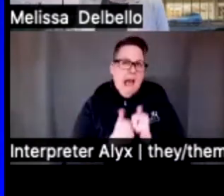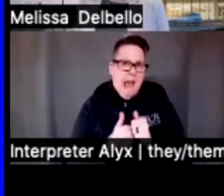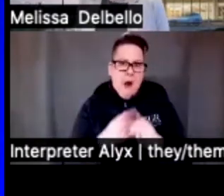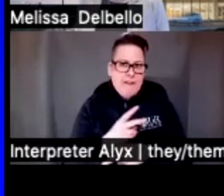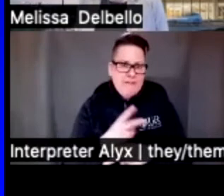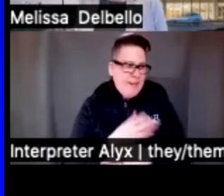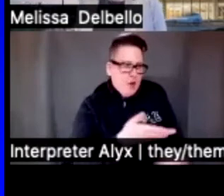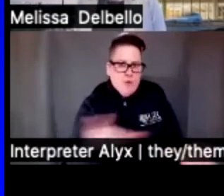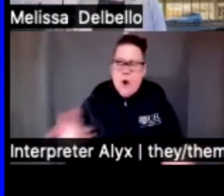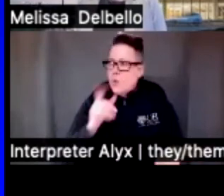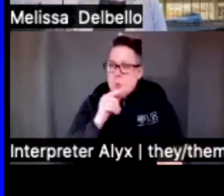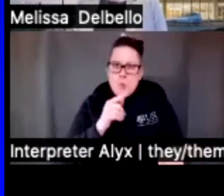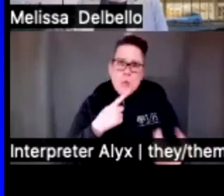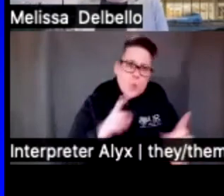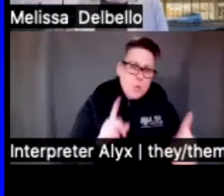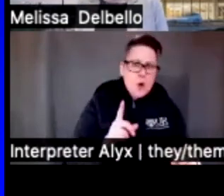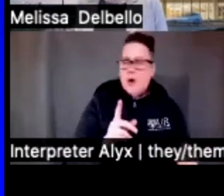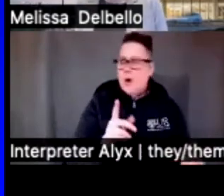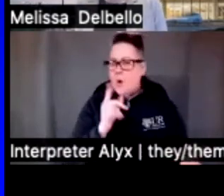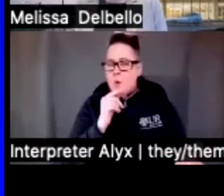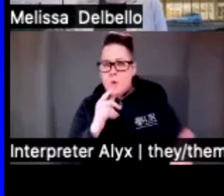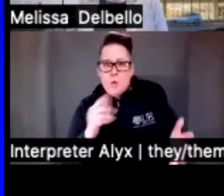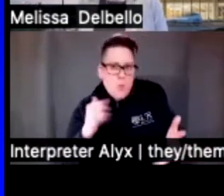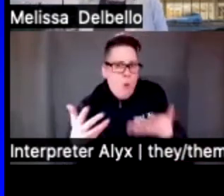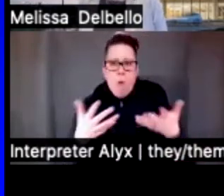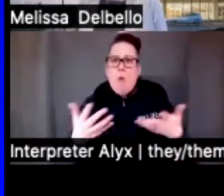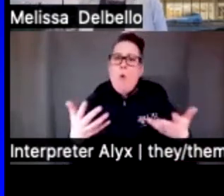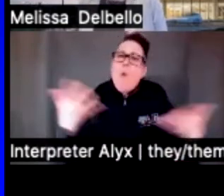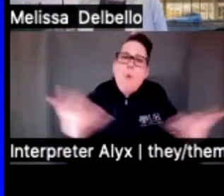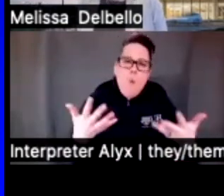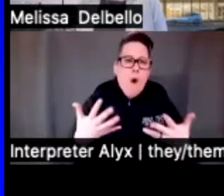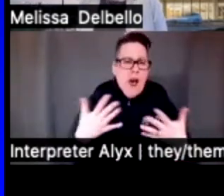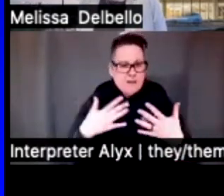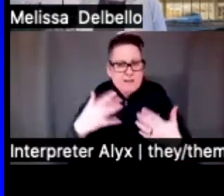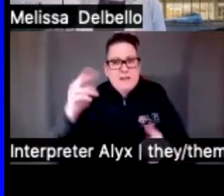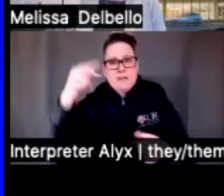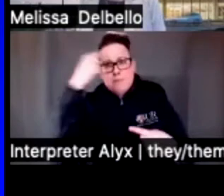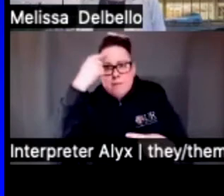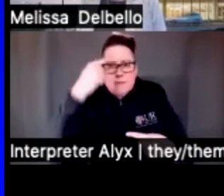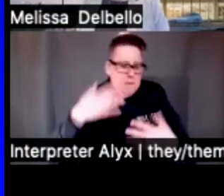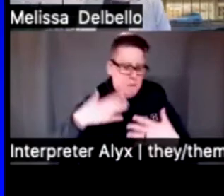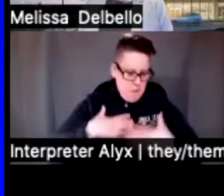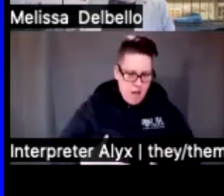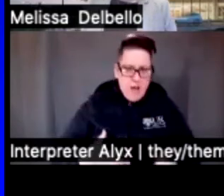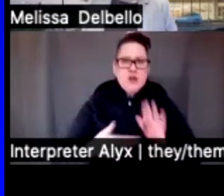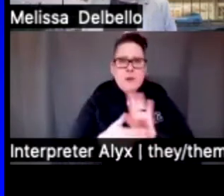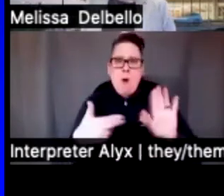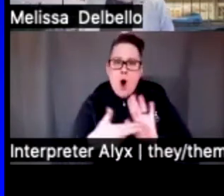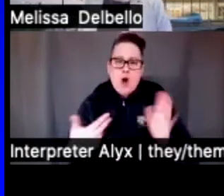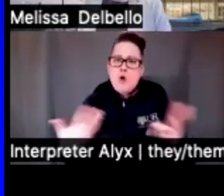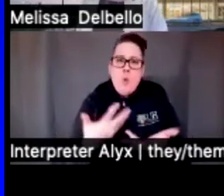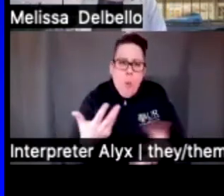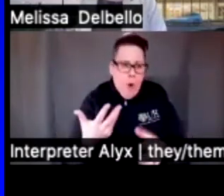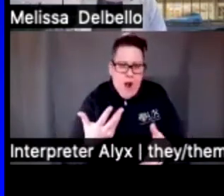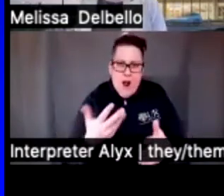going to be, and what type of neurobiological markers can we use to better discern those who are at risk